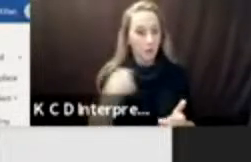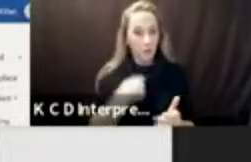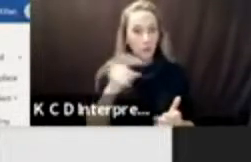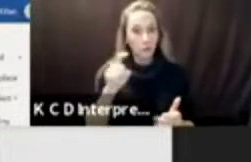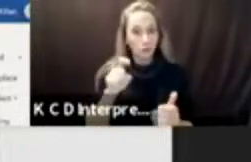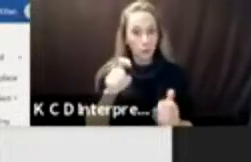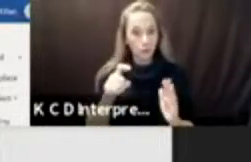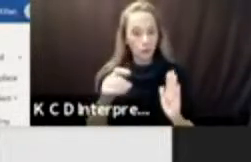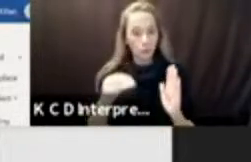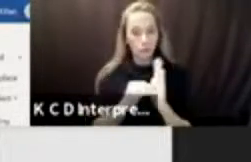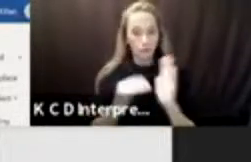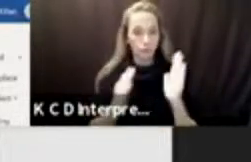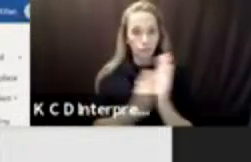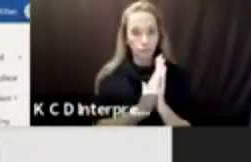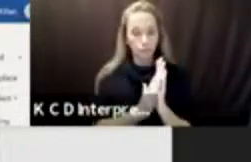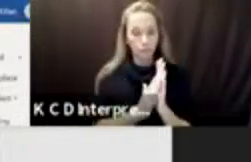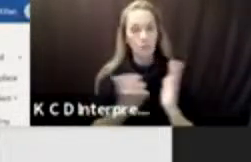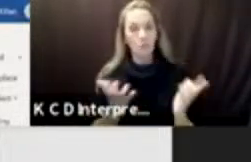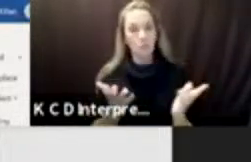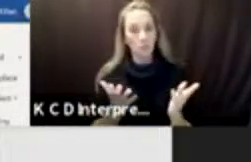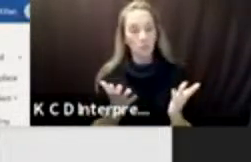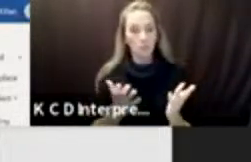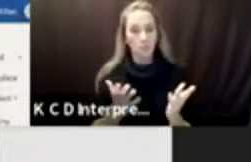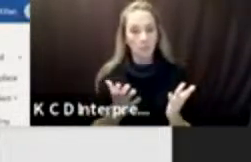sure that not knowing